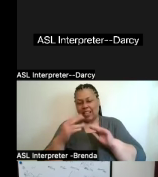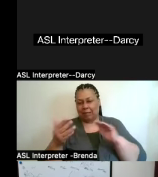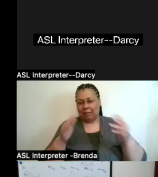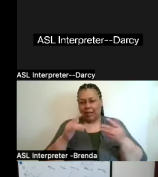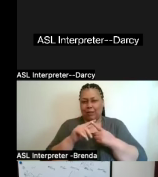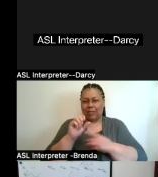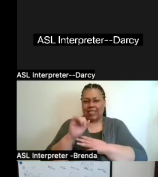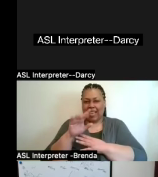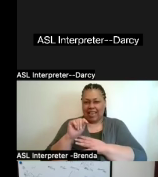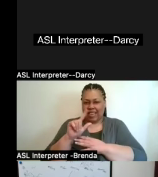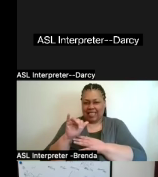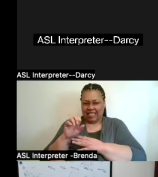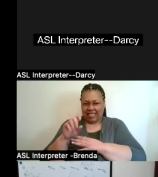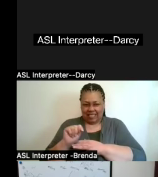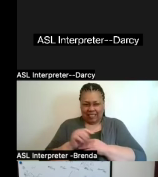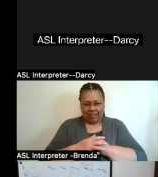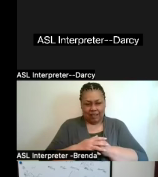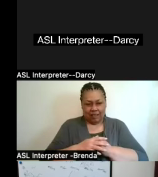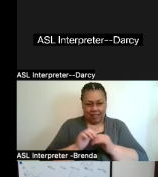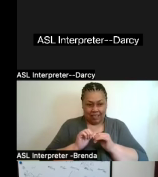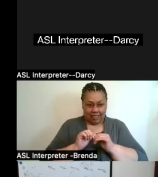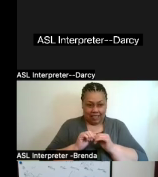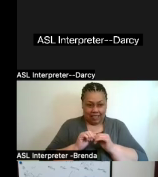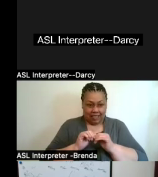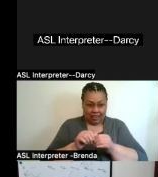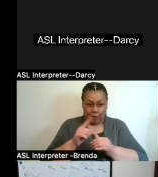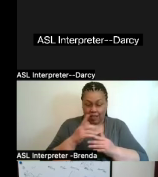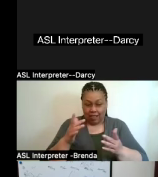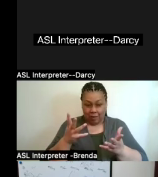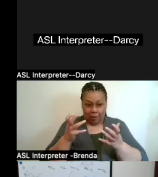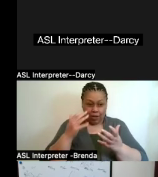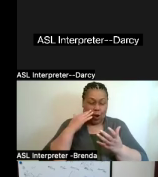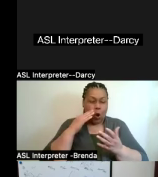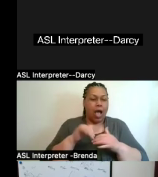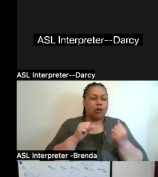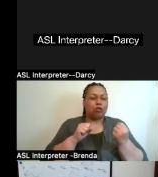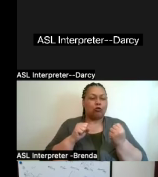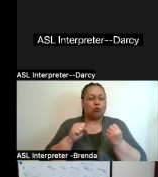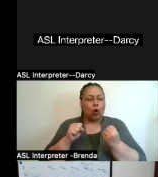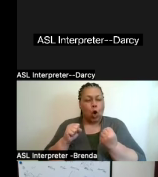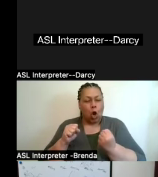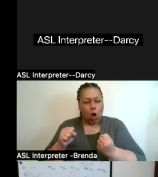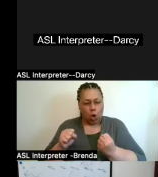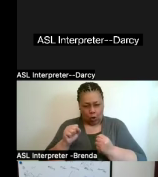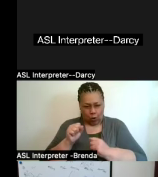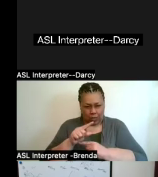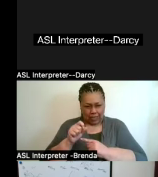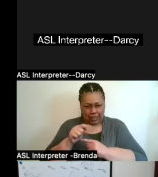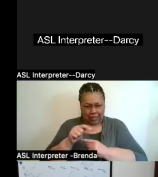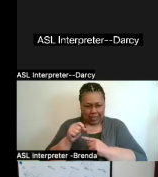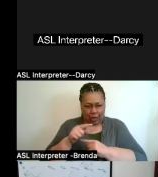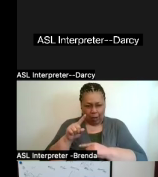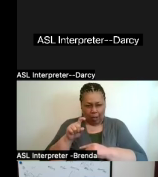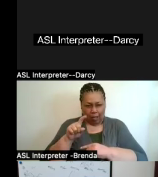Okay, so continuing on. So one thing we wanted to know is how strong are these signals? So one way you can do that